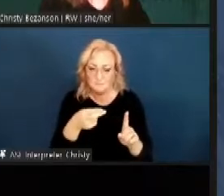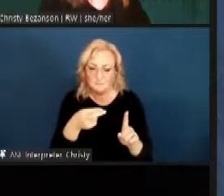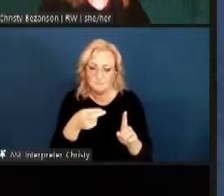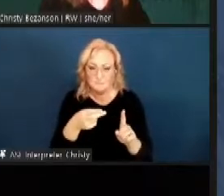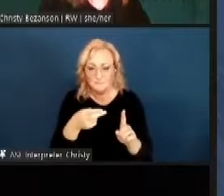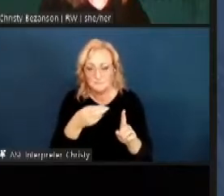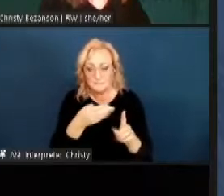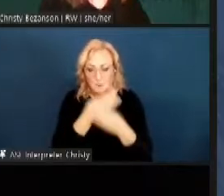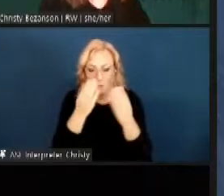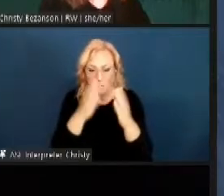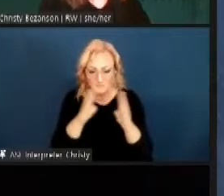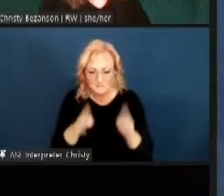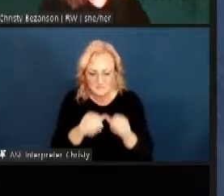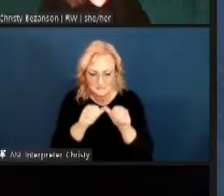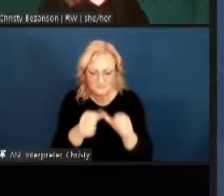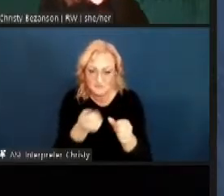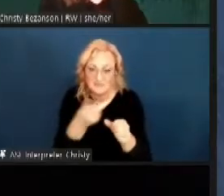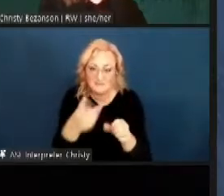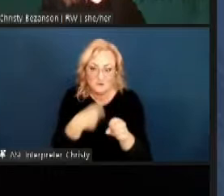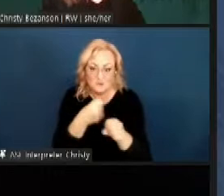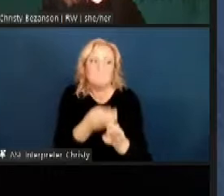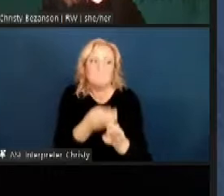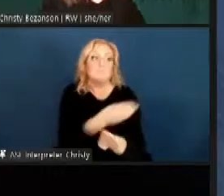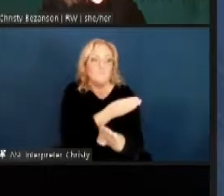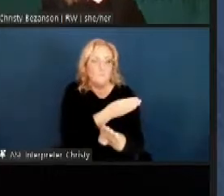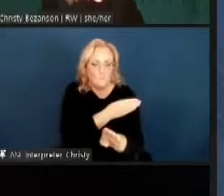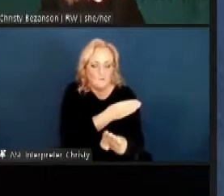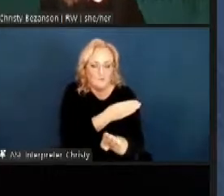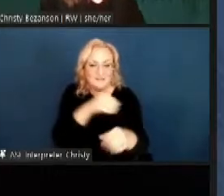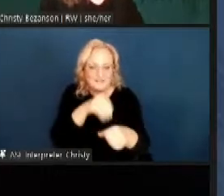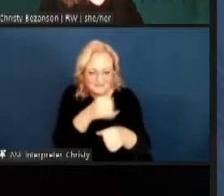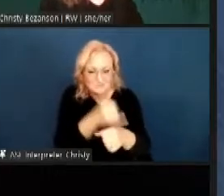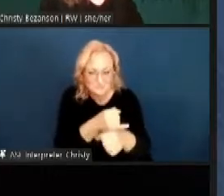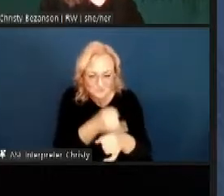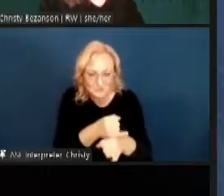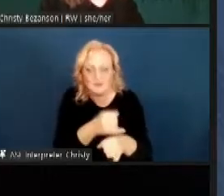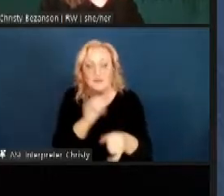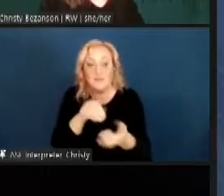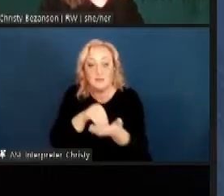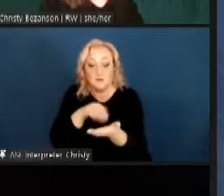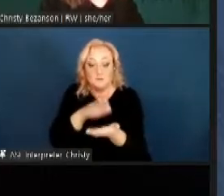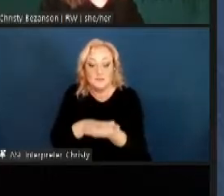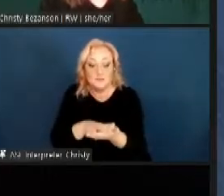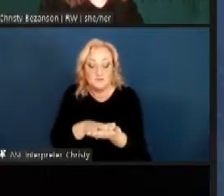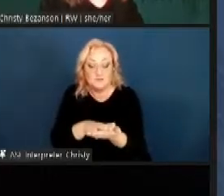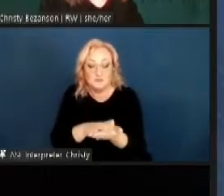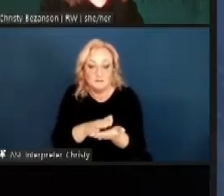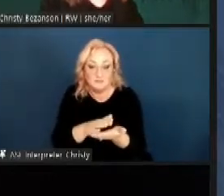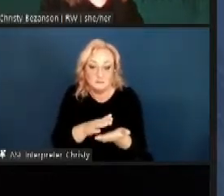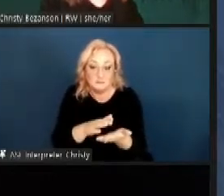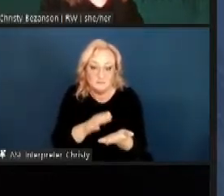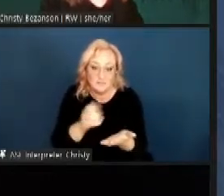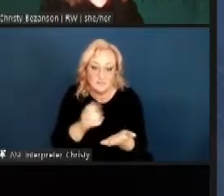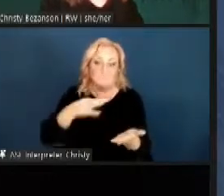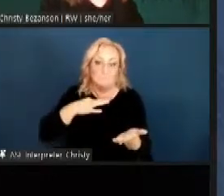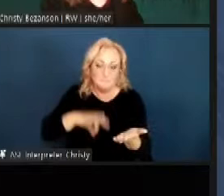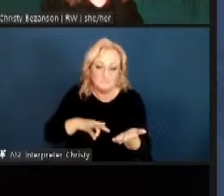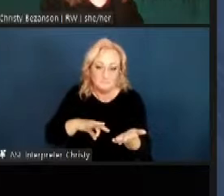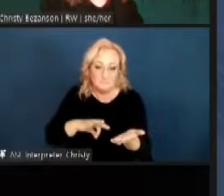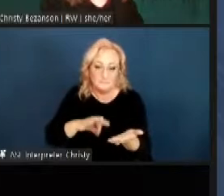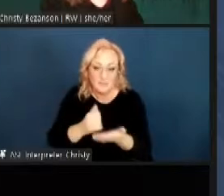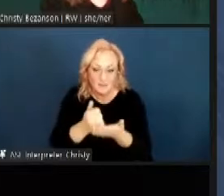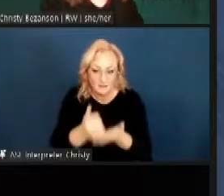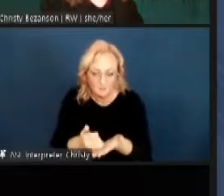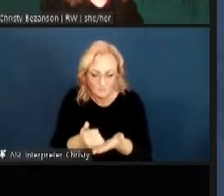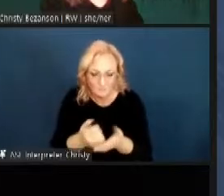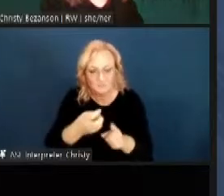for several years prior to living in that institution, that documentation may actually be very beneficial as they're